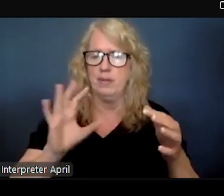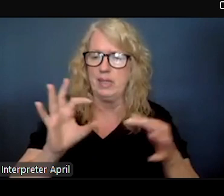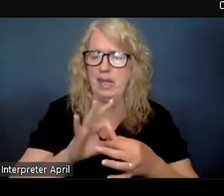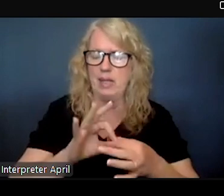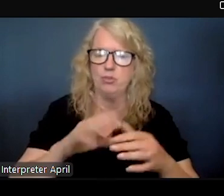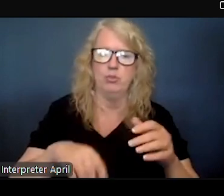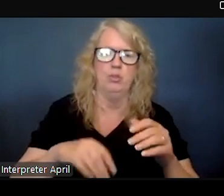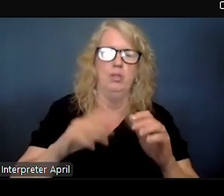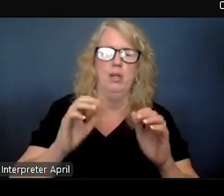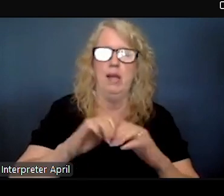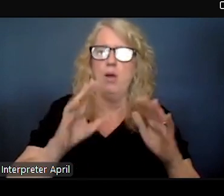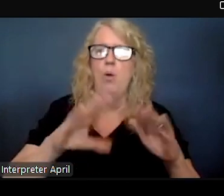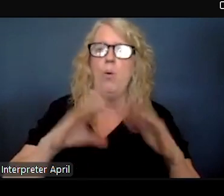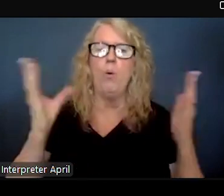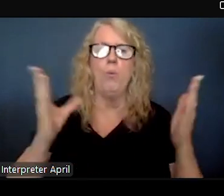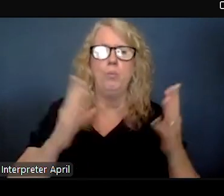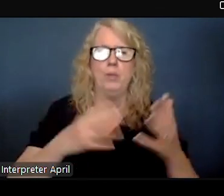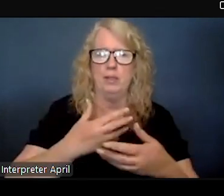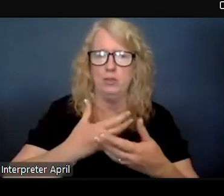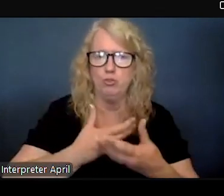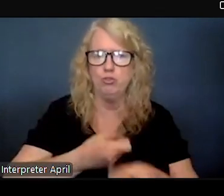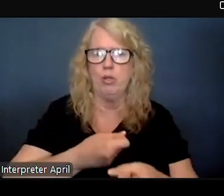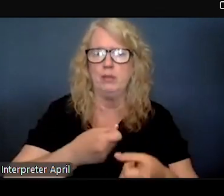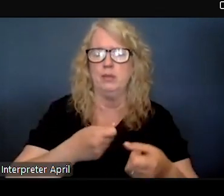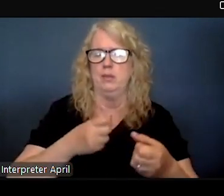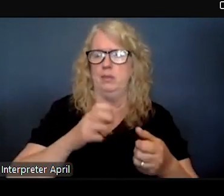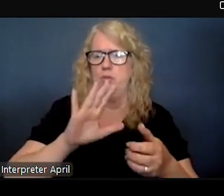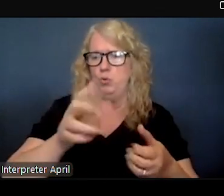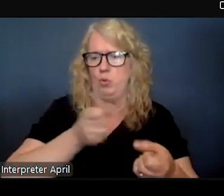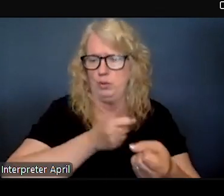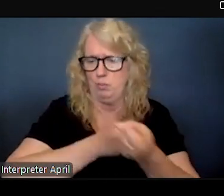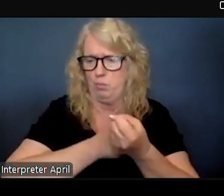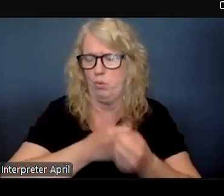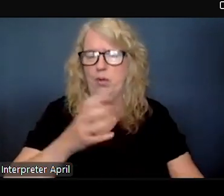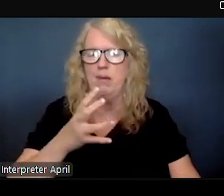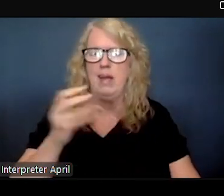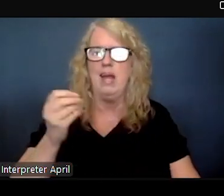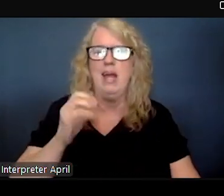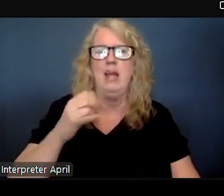be open and trusting of your support